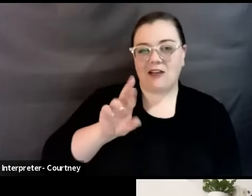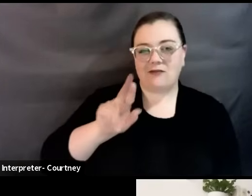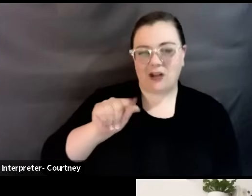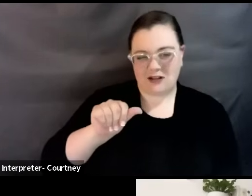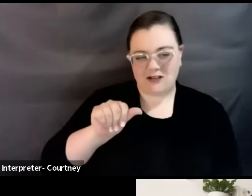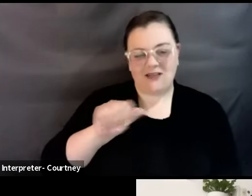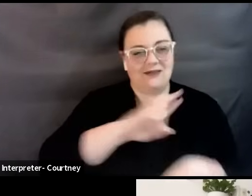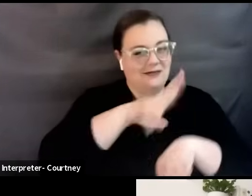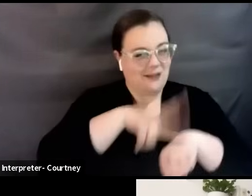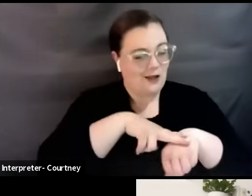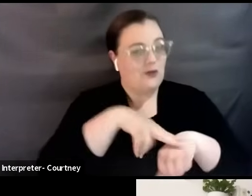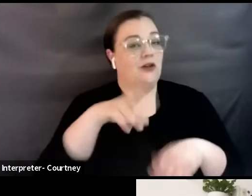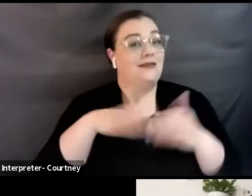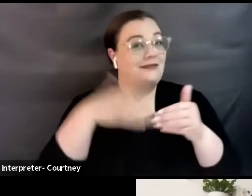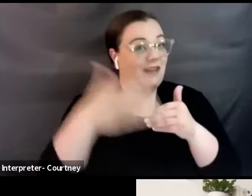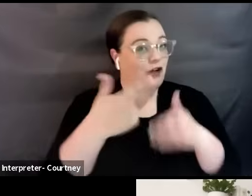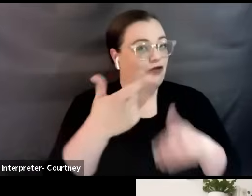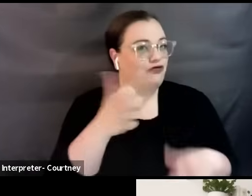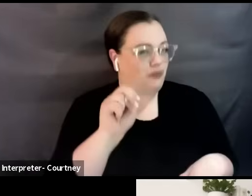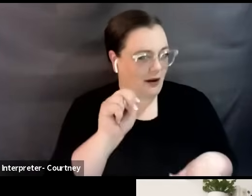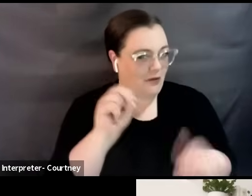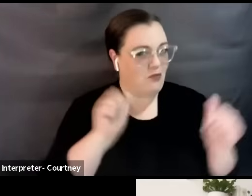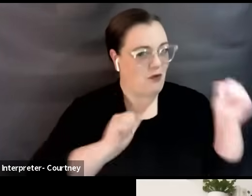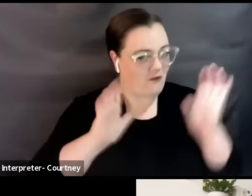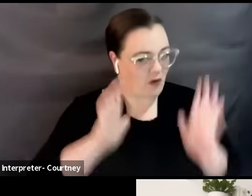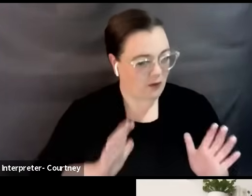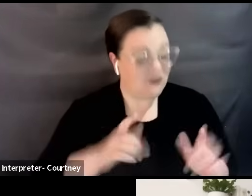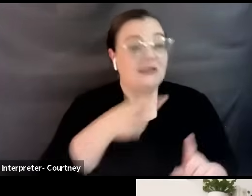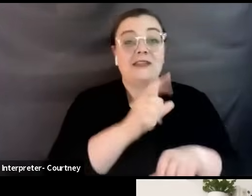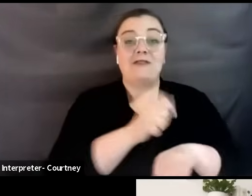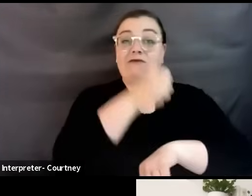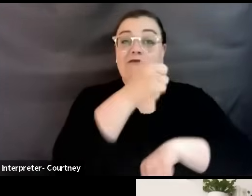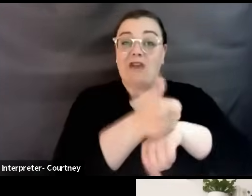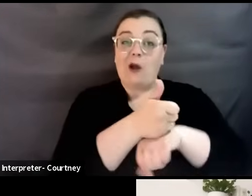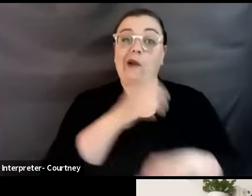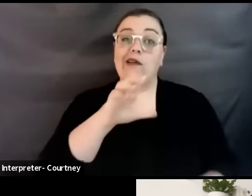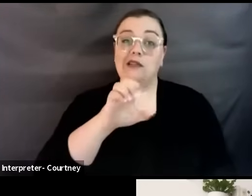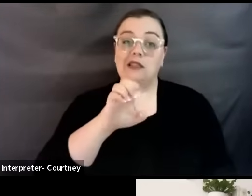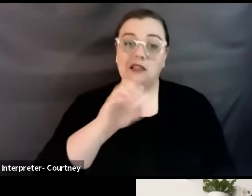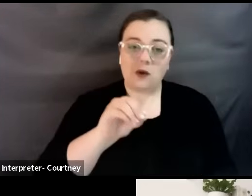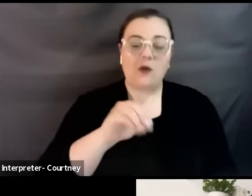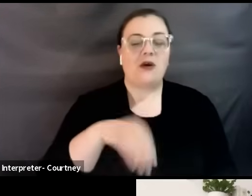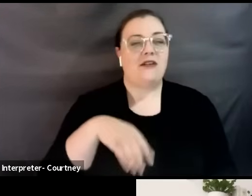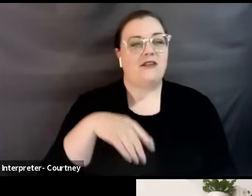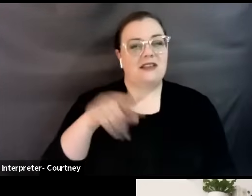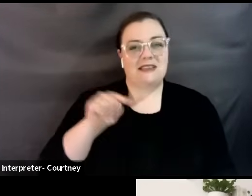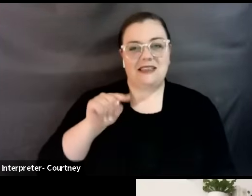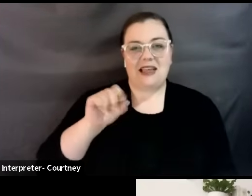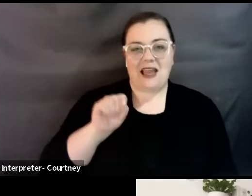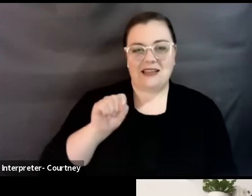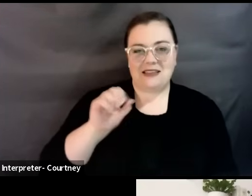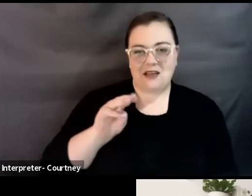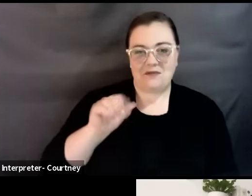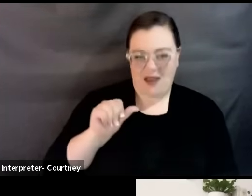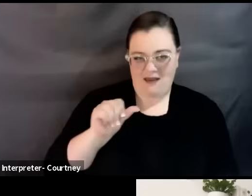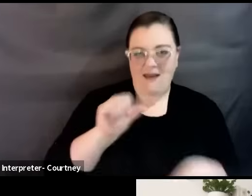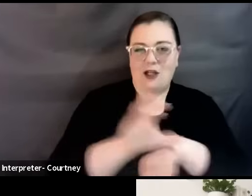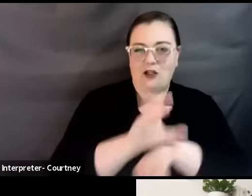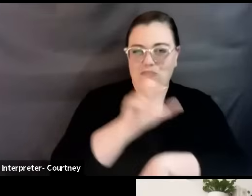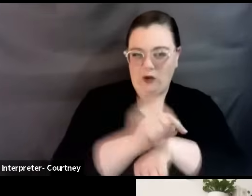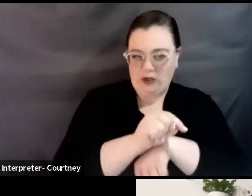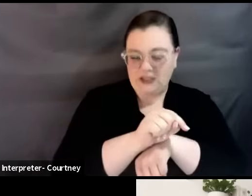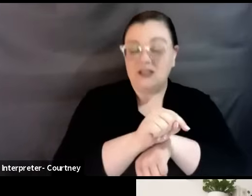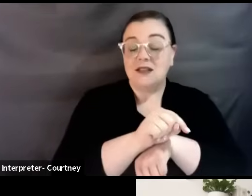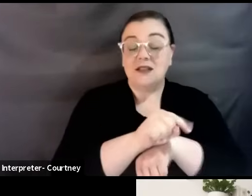Committees. Ryan is the founder and CEO of social media firm TSMA Consulting, which has grown to become one of the